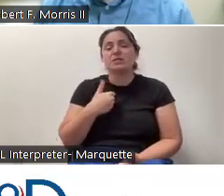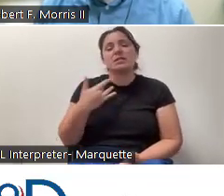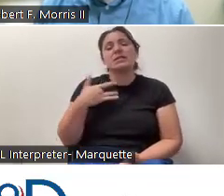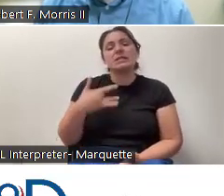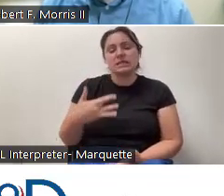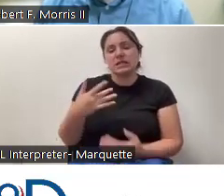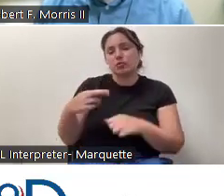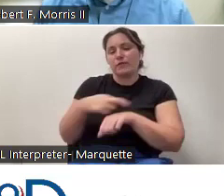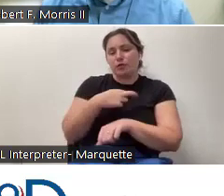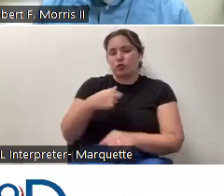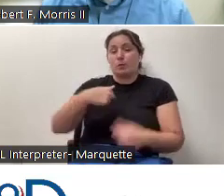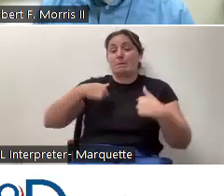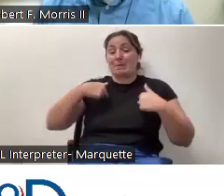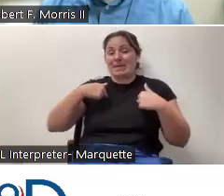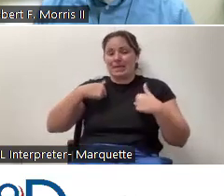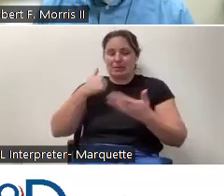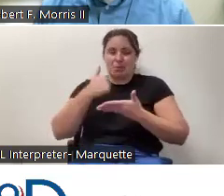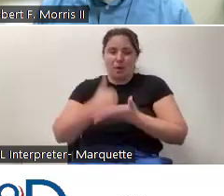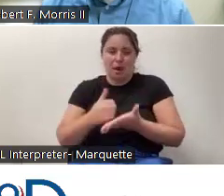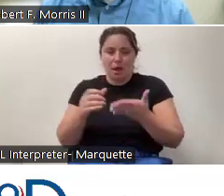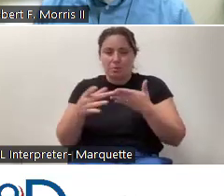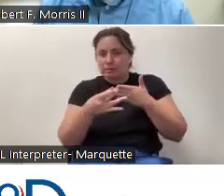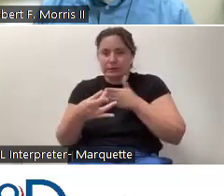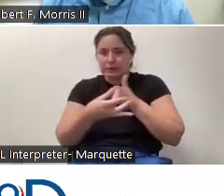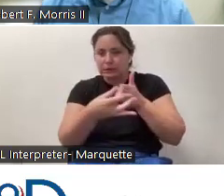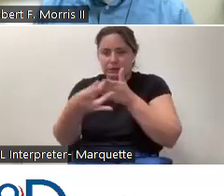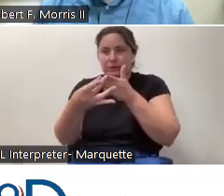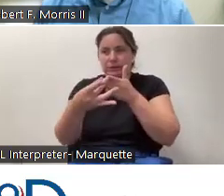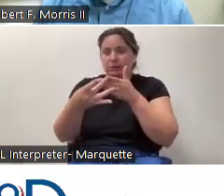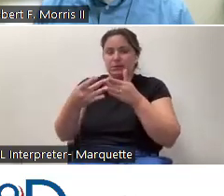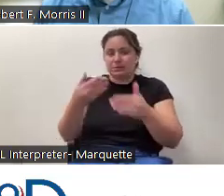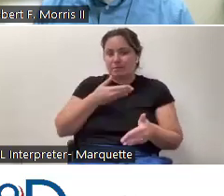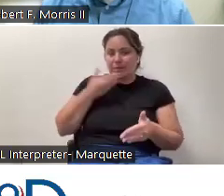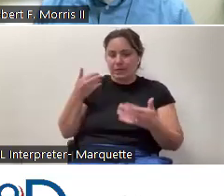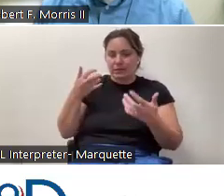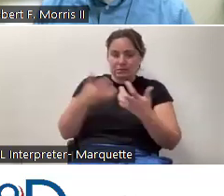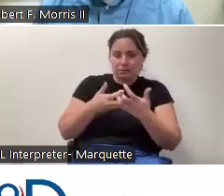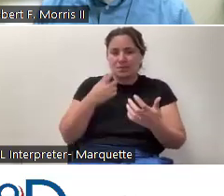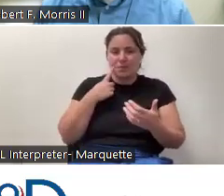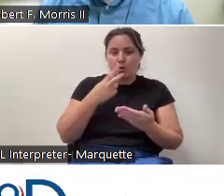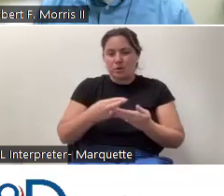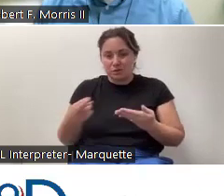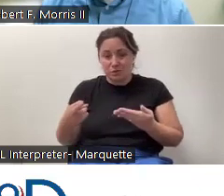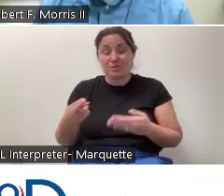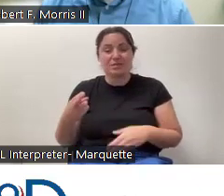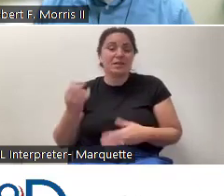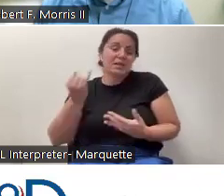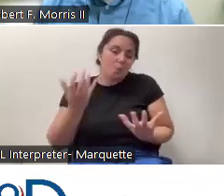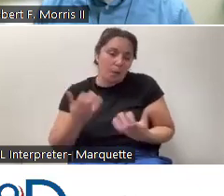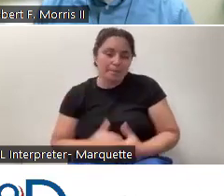to me just to kind of help coordinate and connect them to different resources if it is something that they're interested